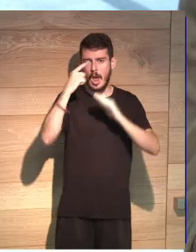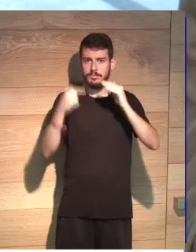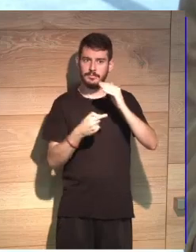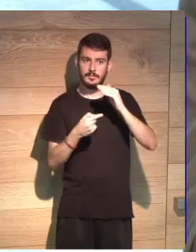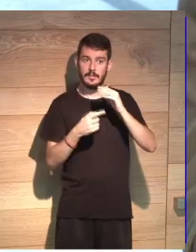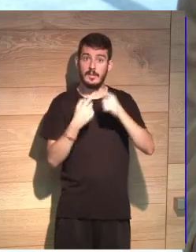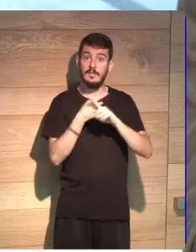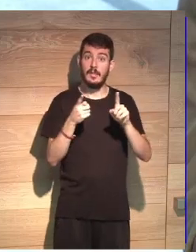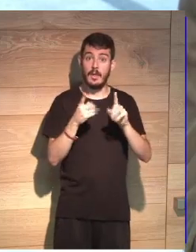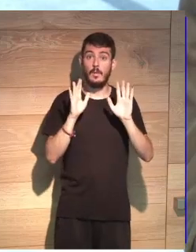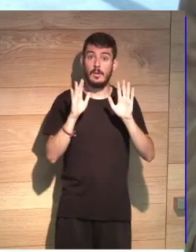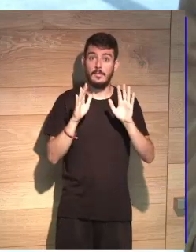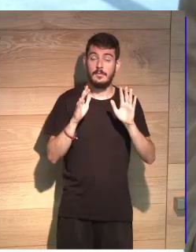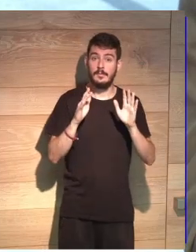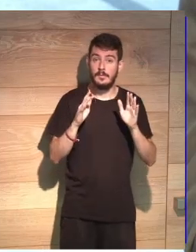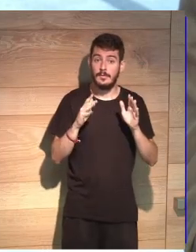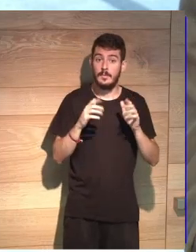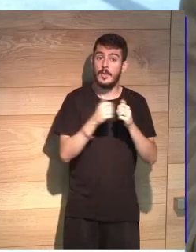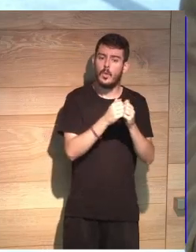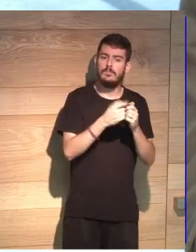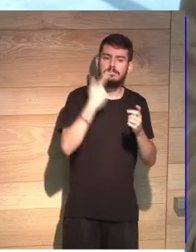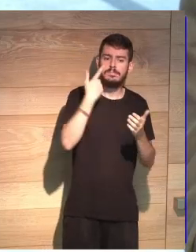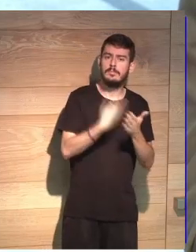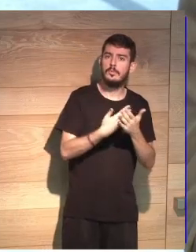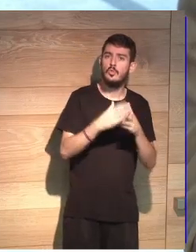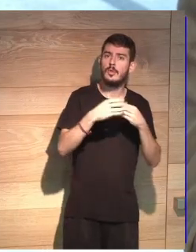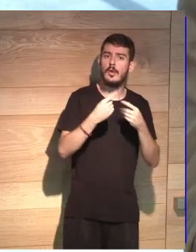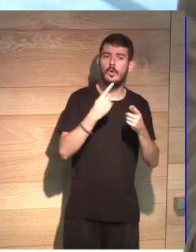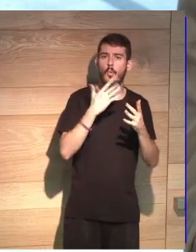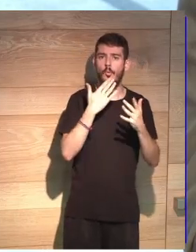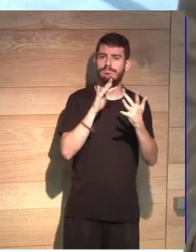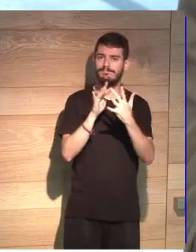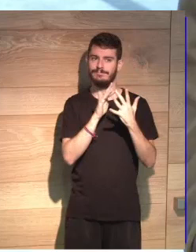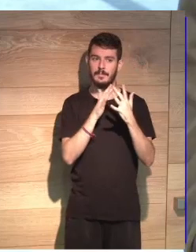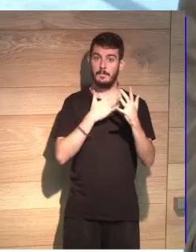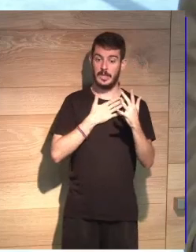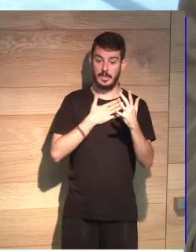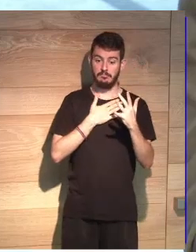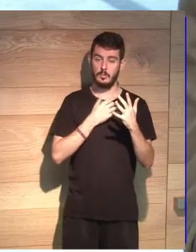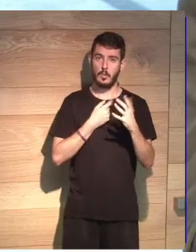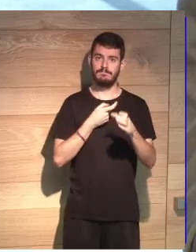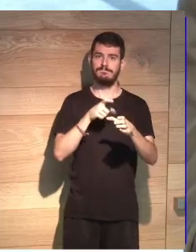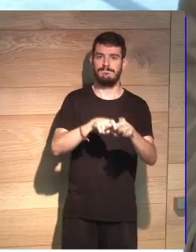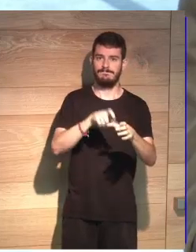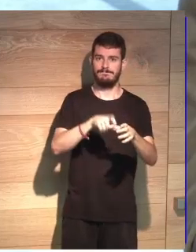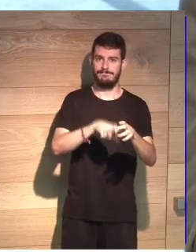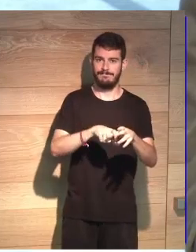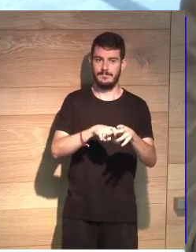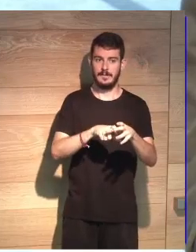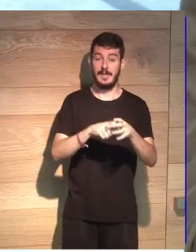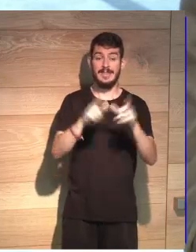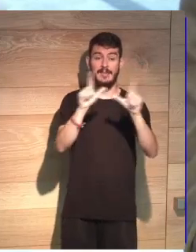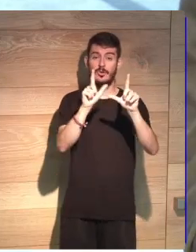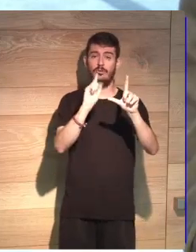comic books. But there's a big difference. Video games make the users interact,